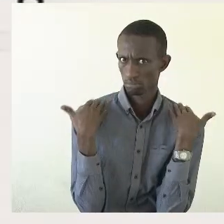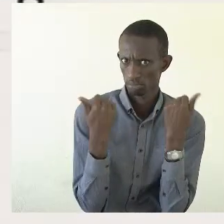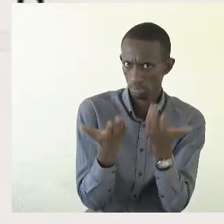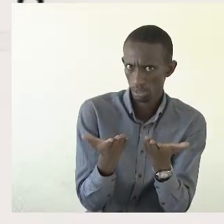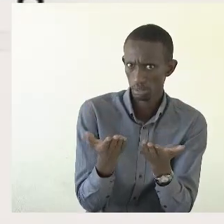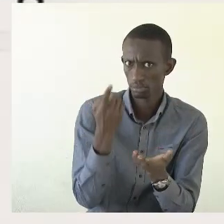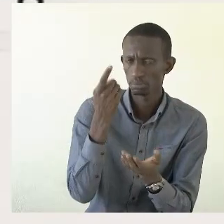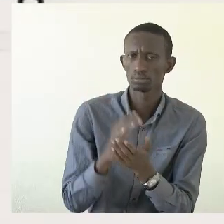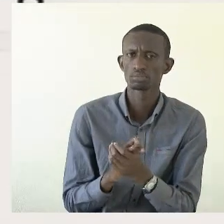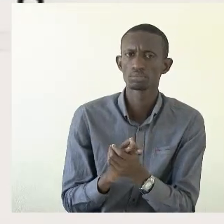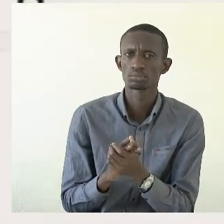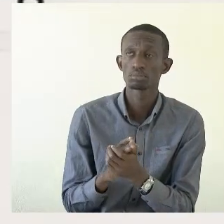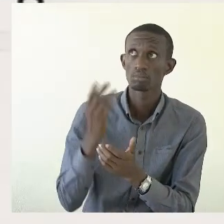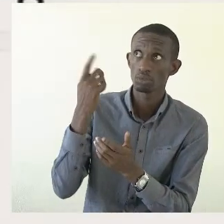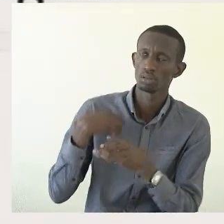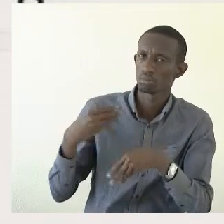heating?